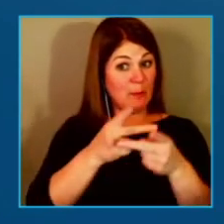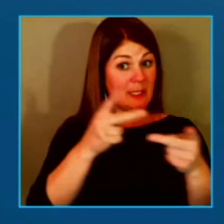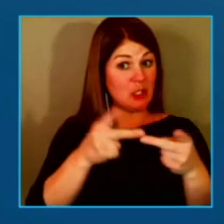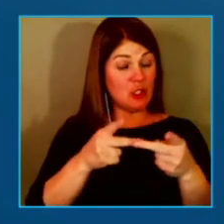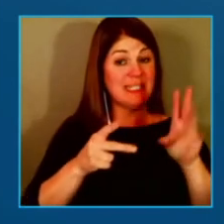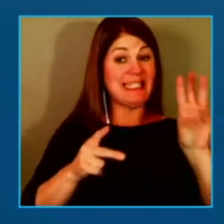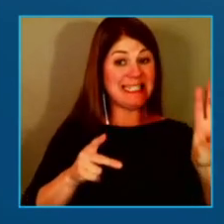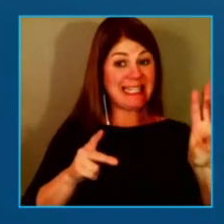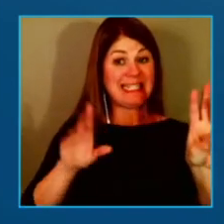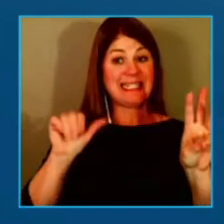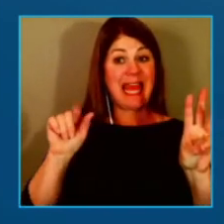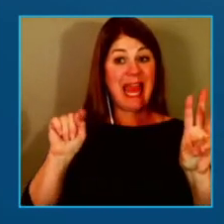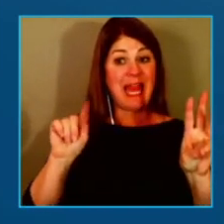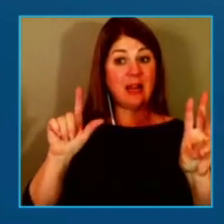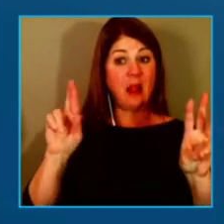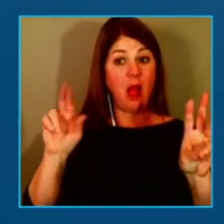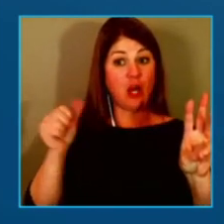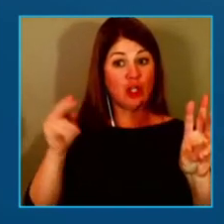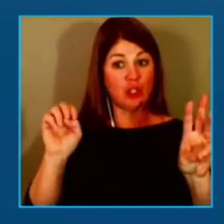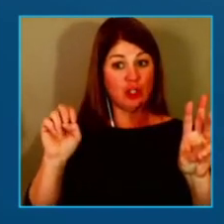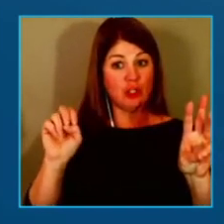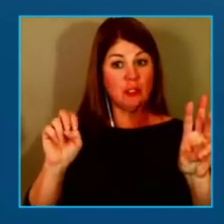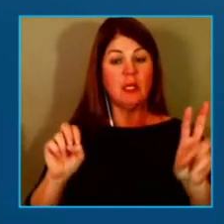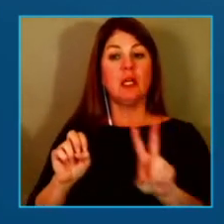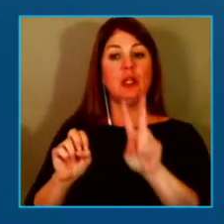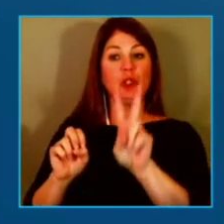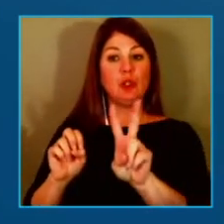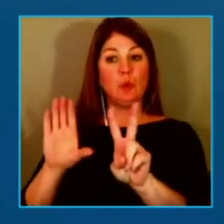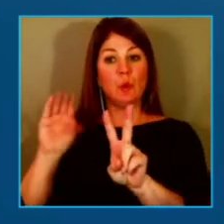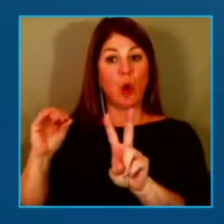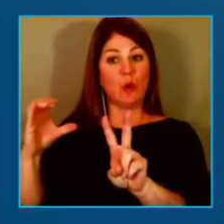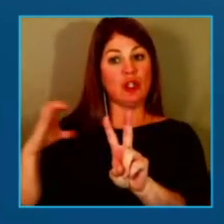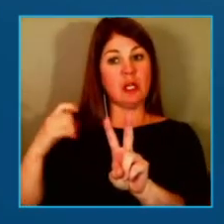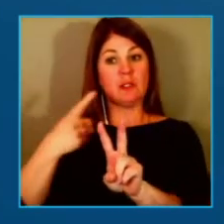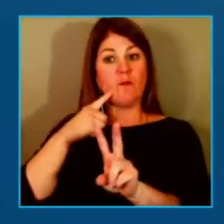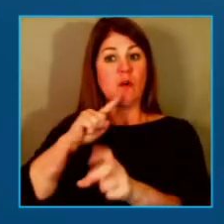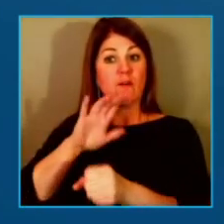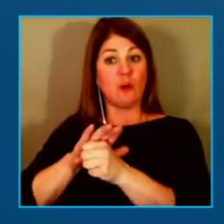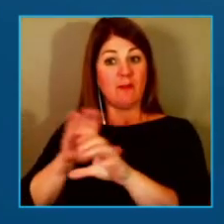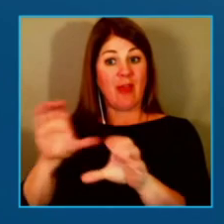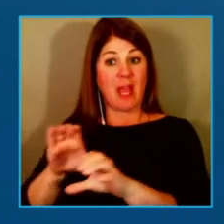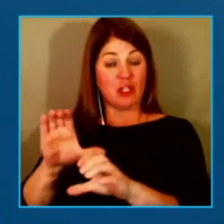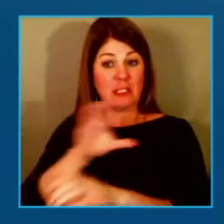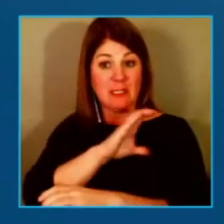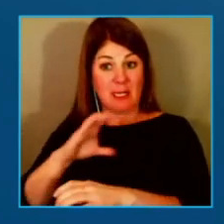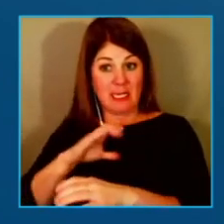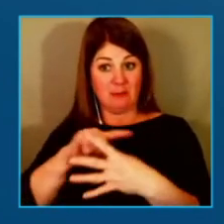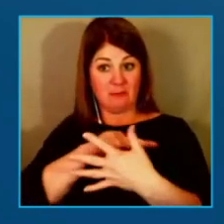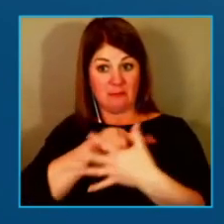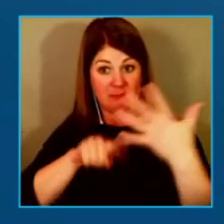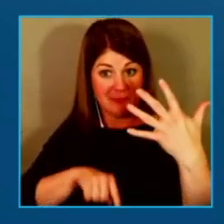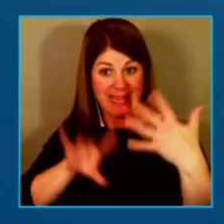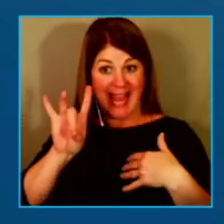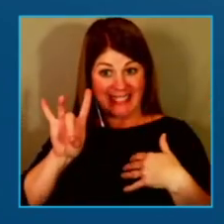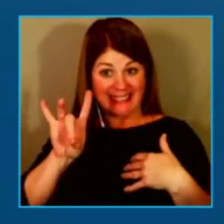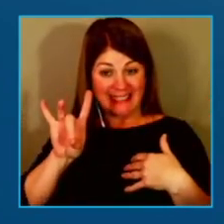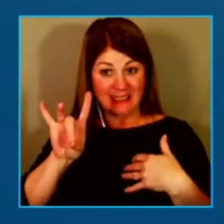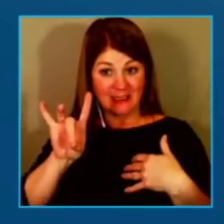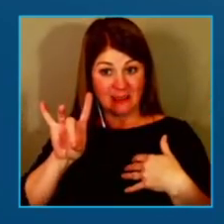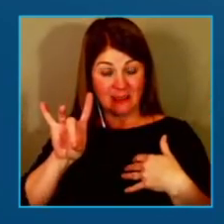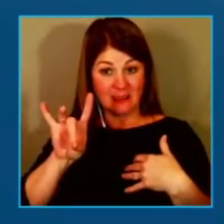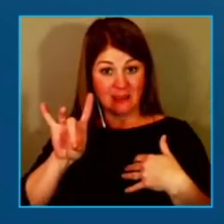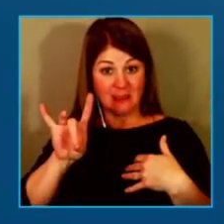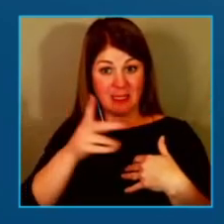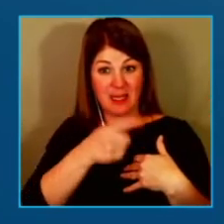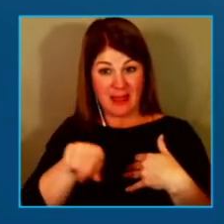at-large plus the 2 co-chairs of the affirmative action committee. Those 8 will be members of the new, of the